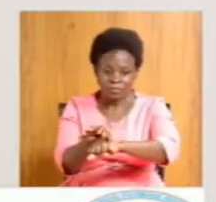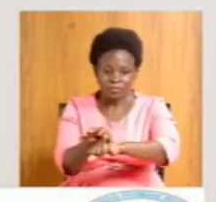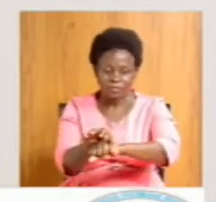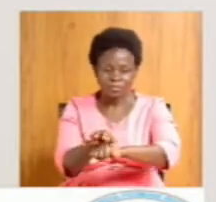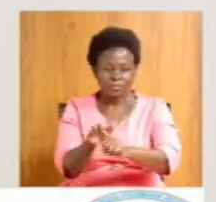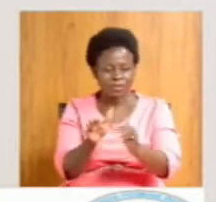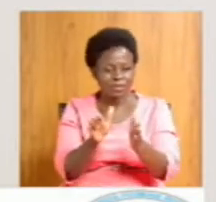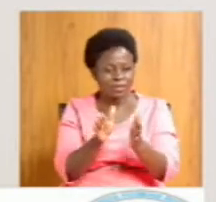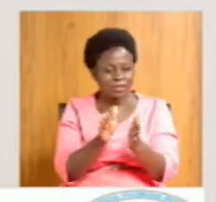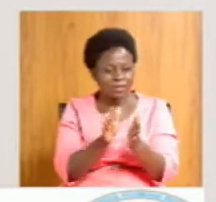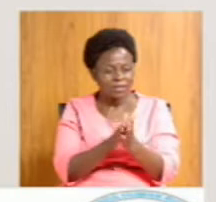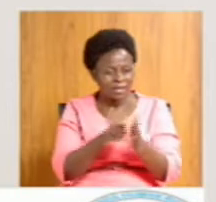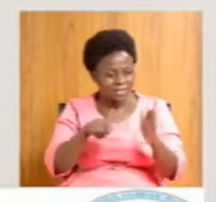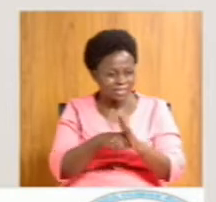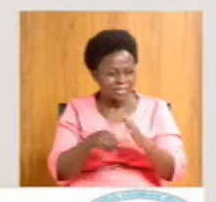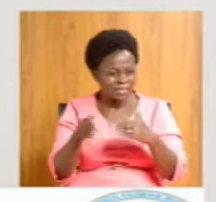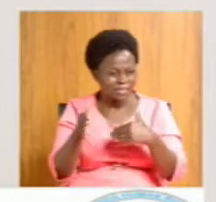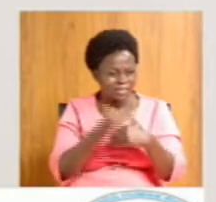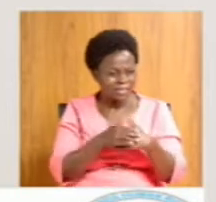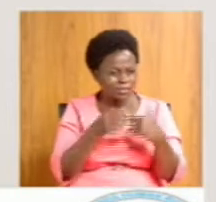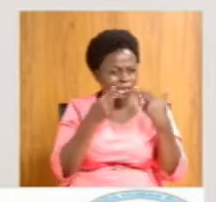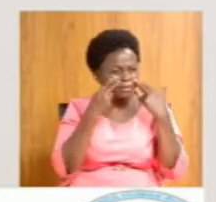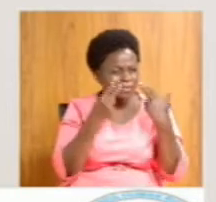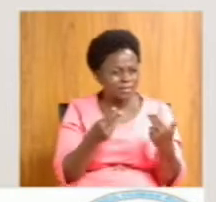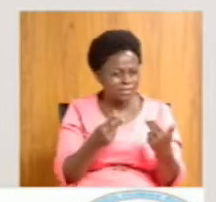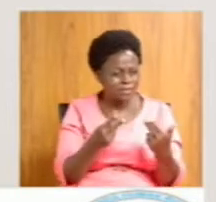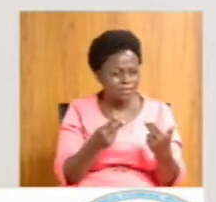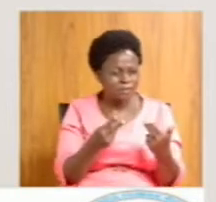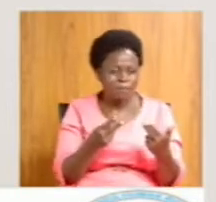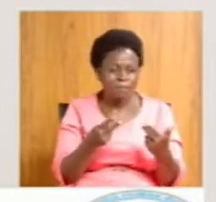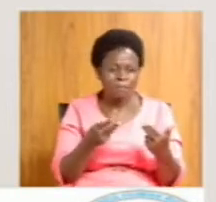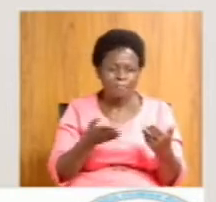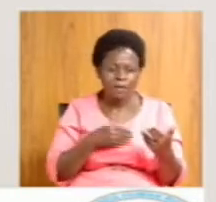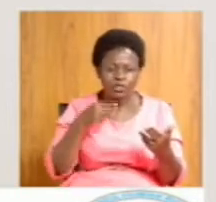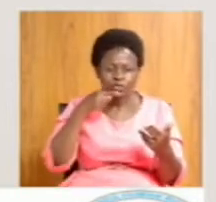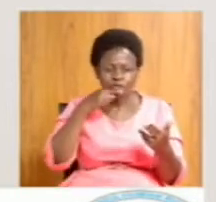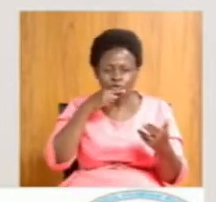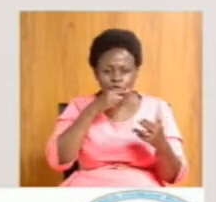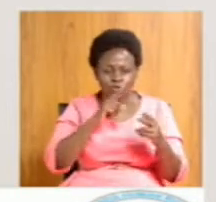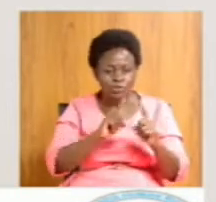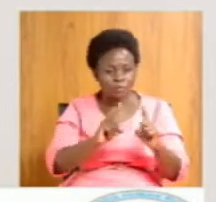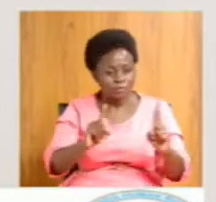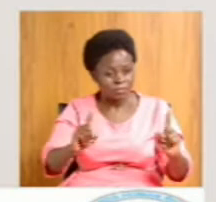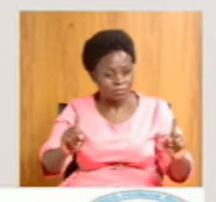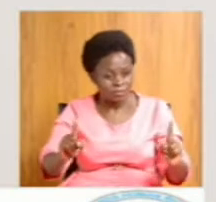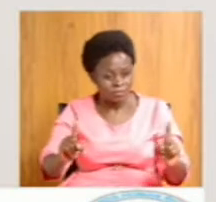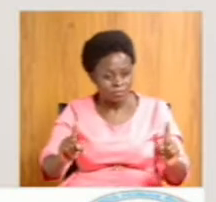and the instant lockdowns we have realized that we had social distancing we have social distancing